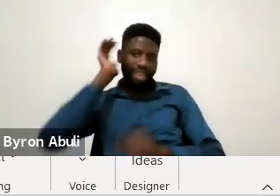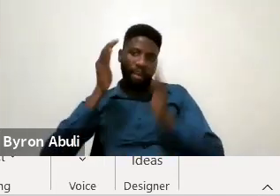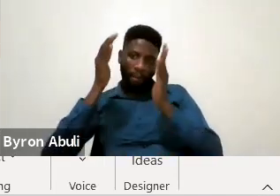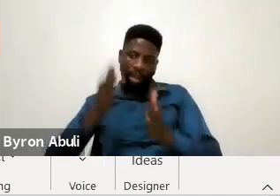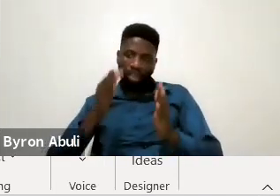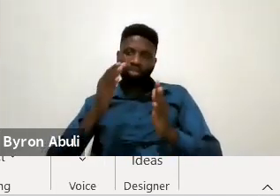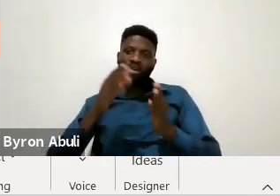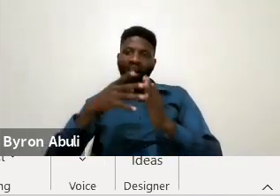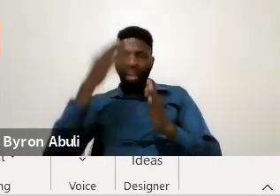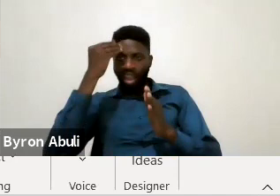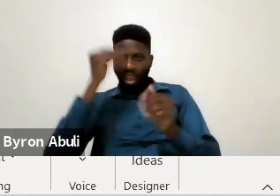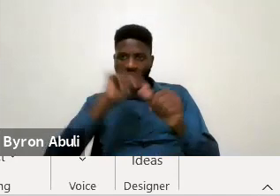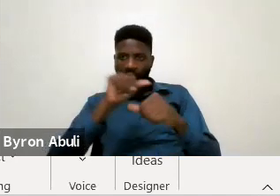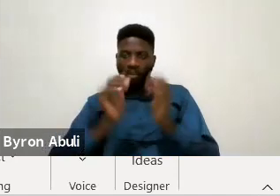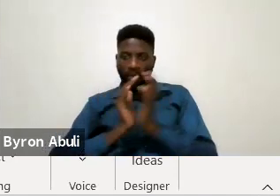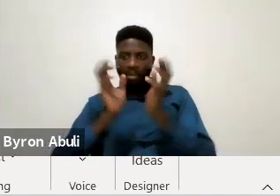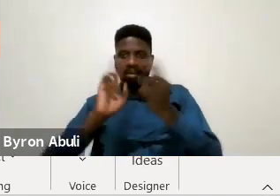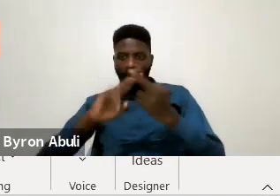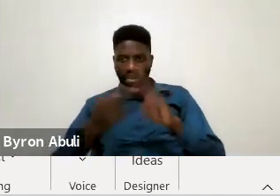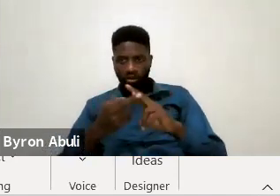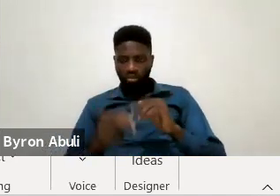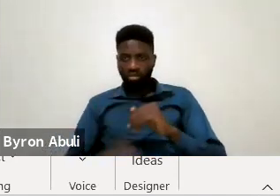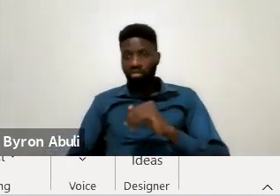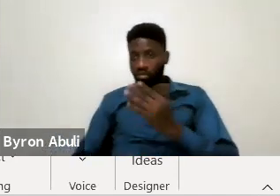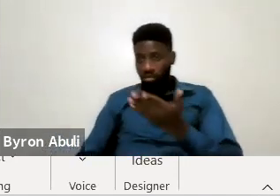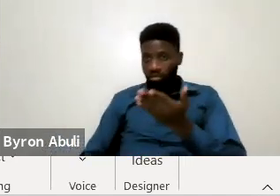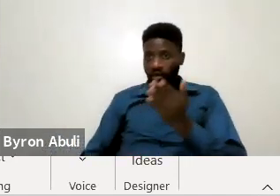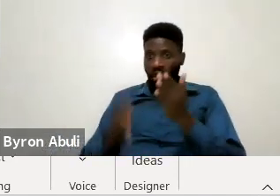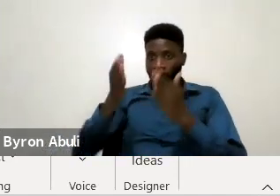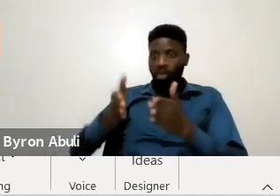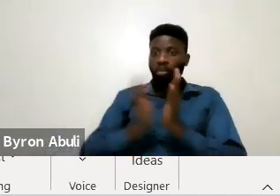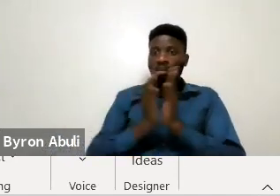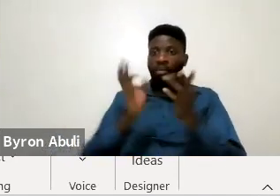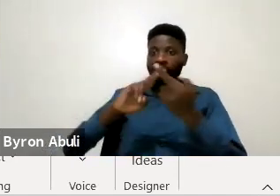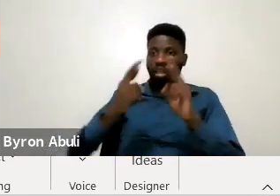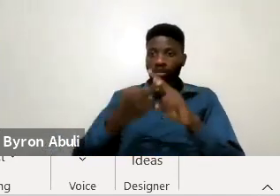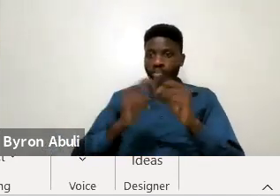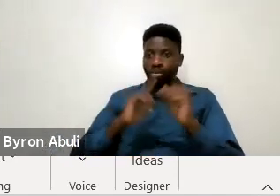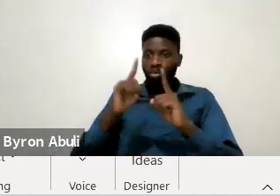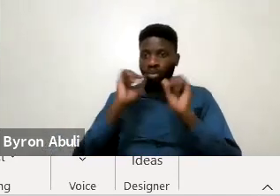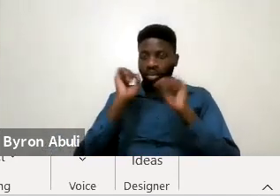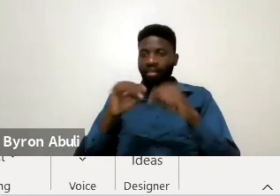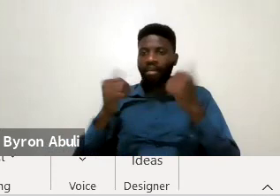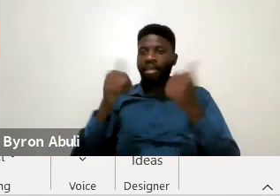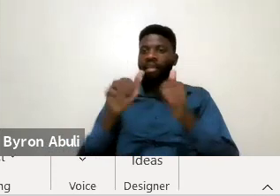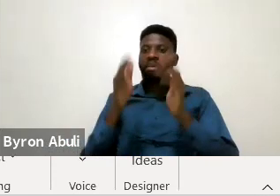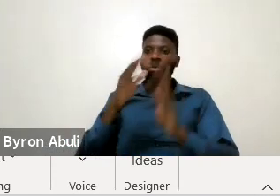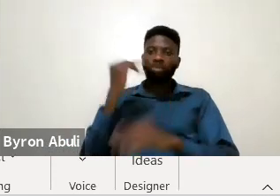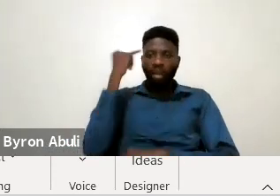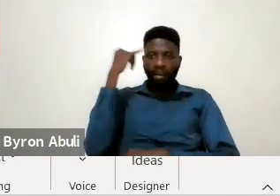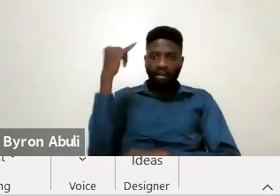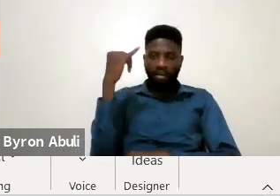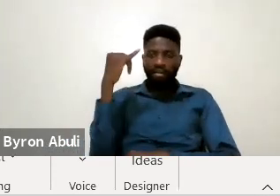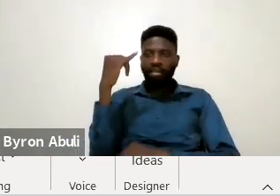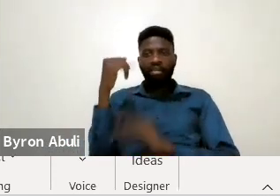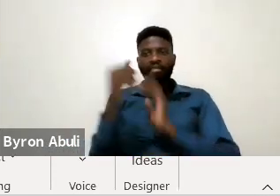on public relations. Okay, can we hear from public relations? Anybody who has an idea in terms of the